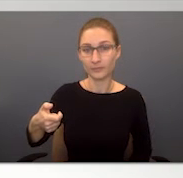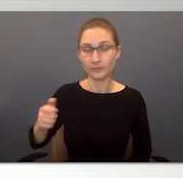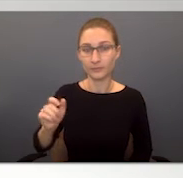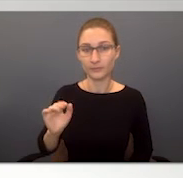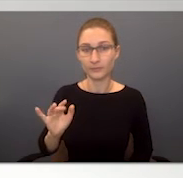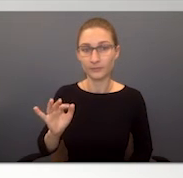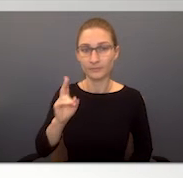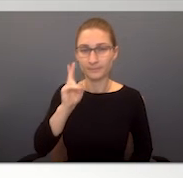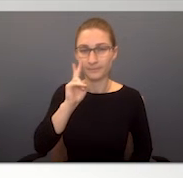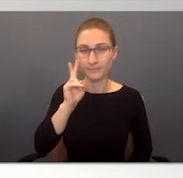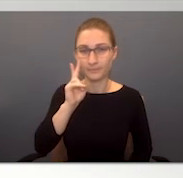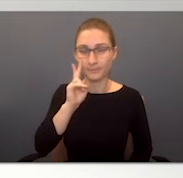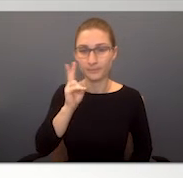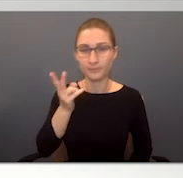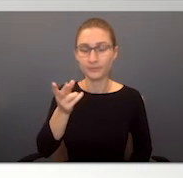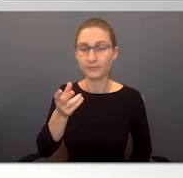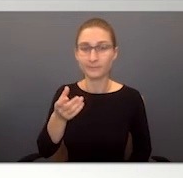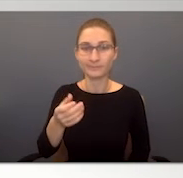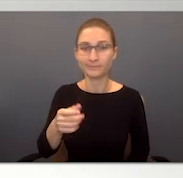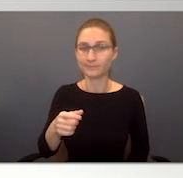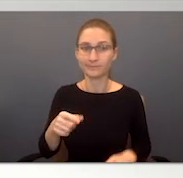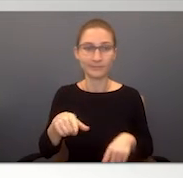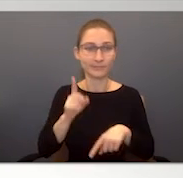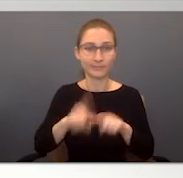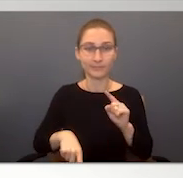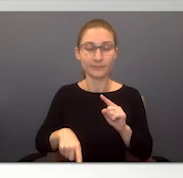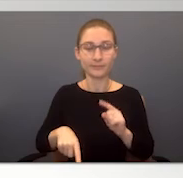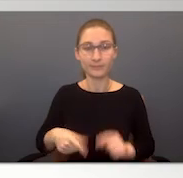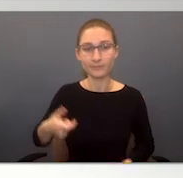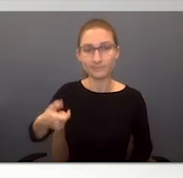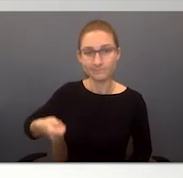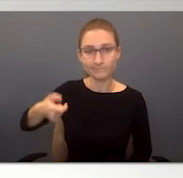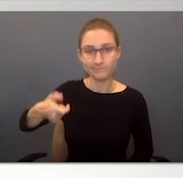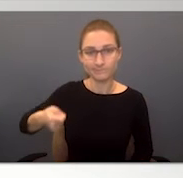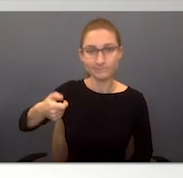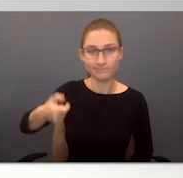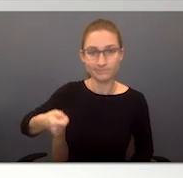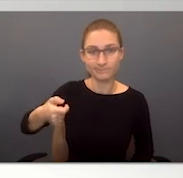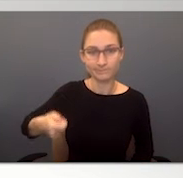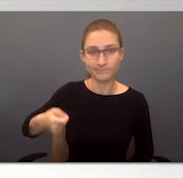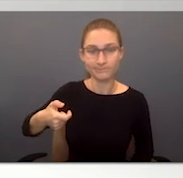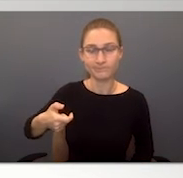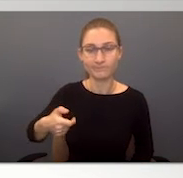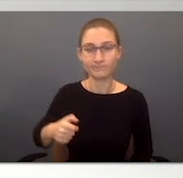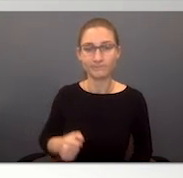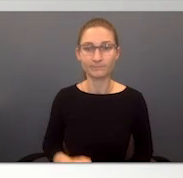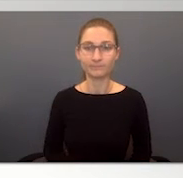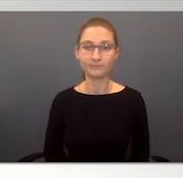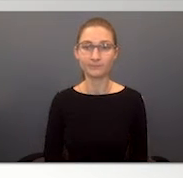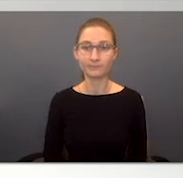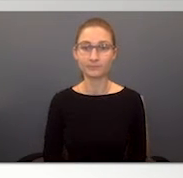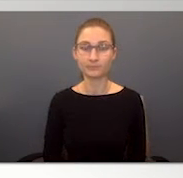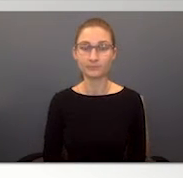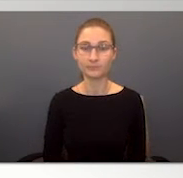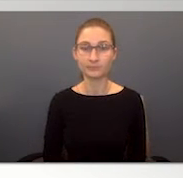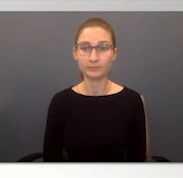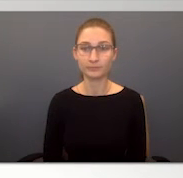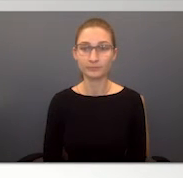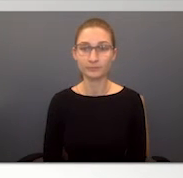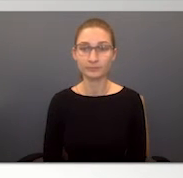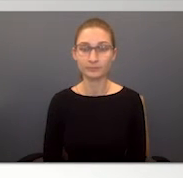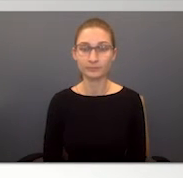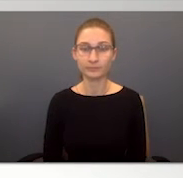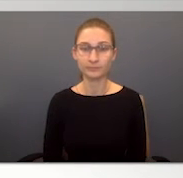me. Okay. So I'll go with the Spanish for a minute. Entonces, ¿qué pasa